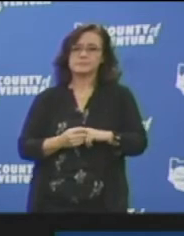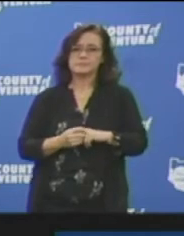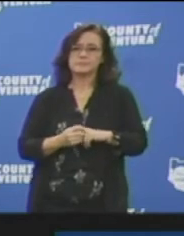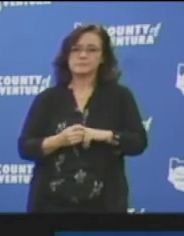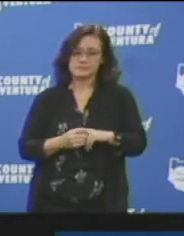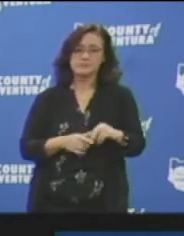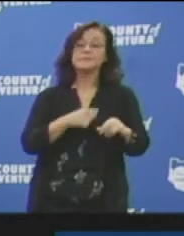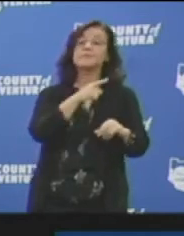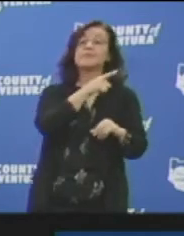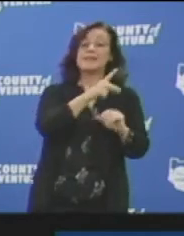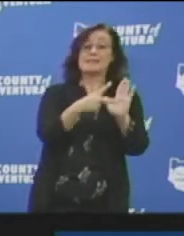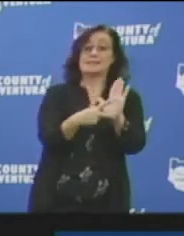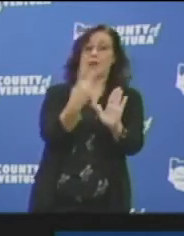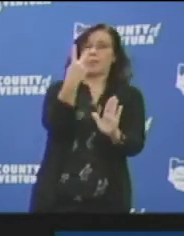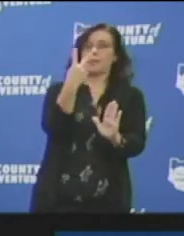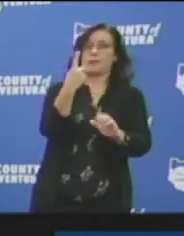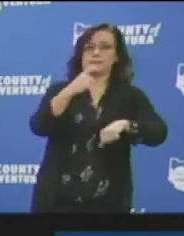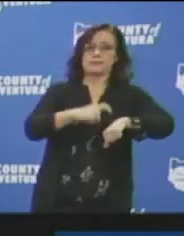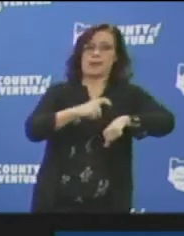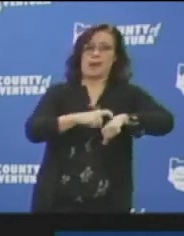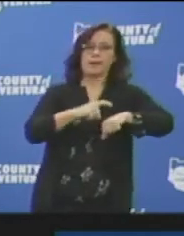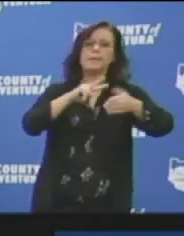the cases that we're having.